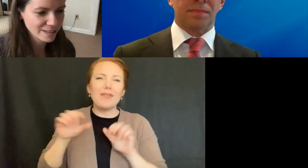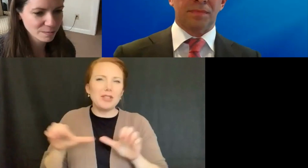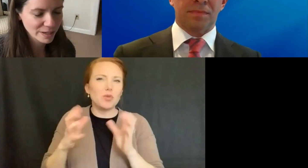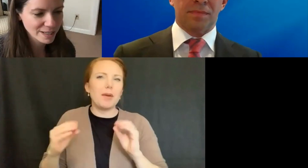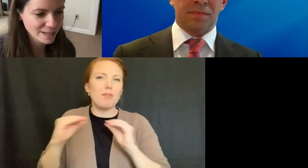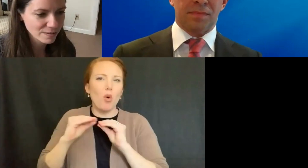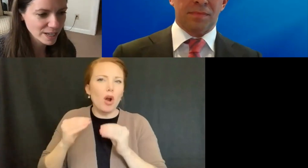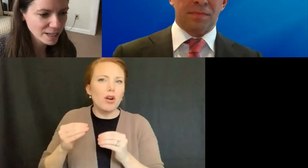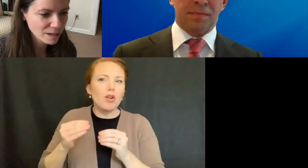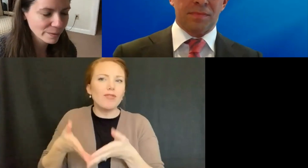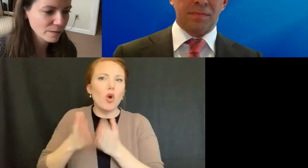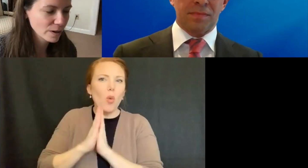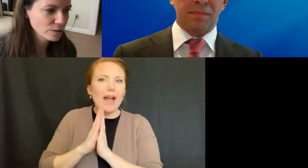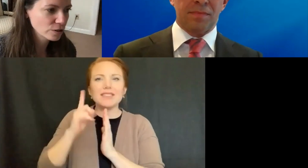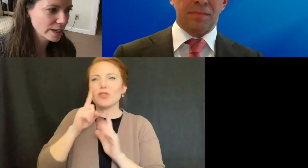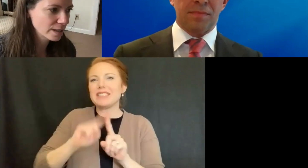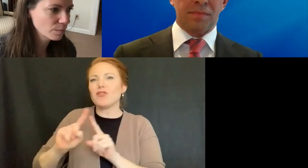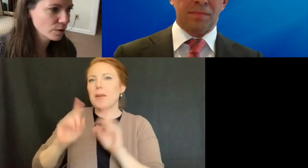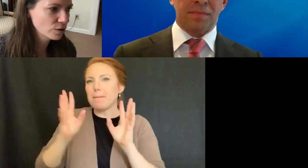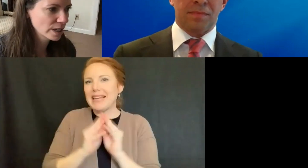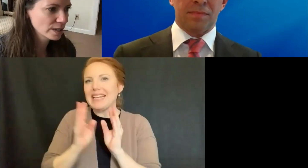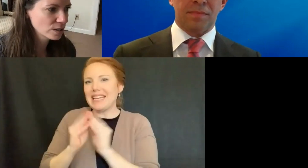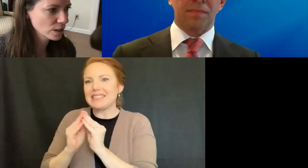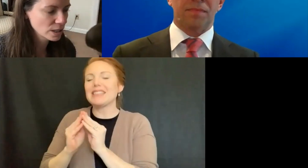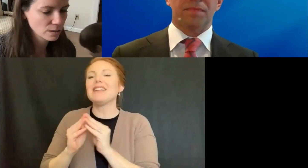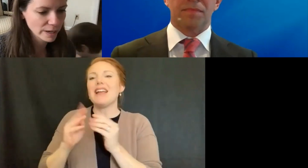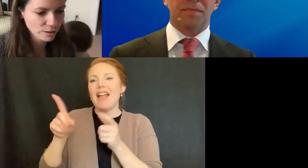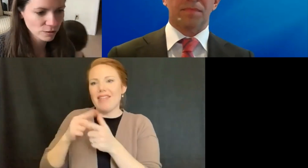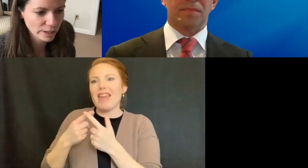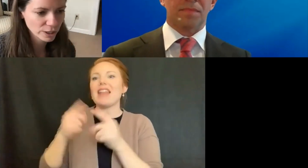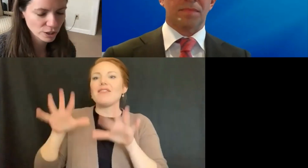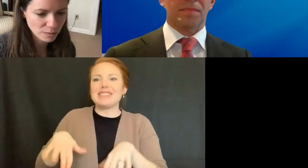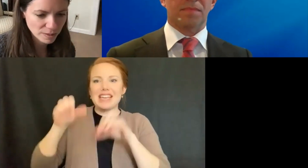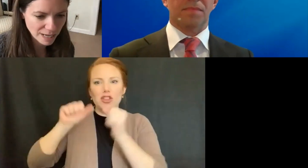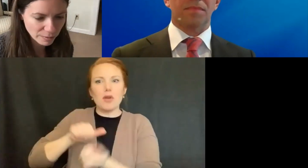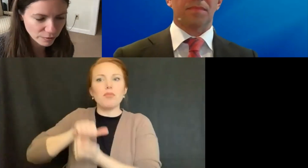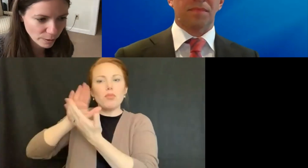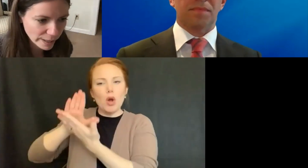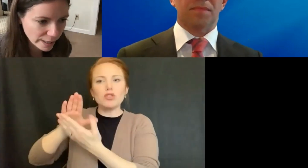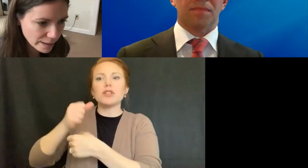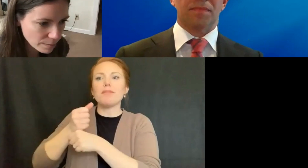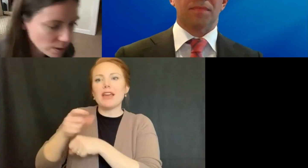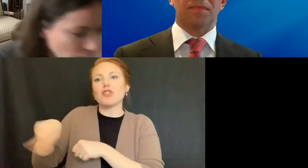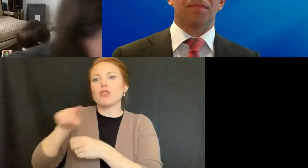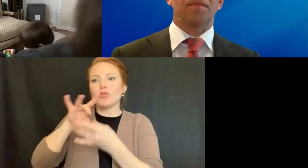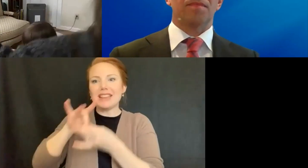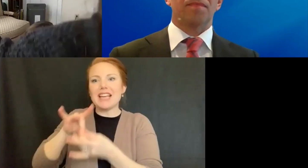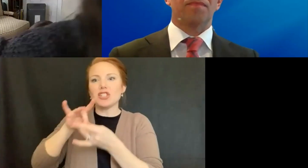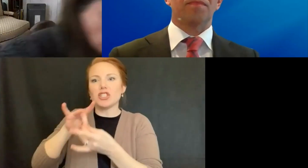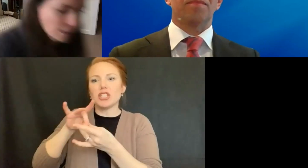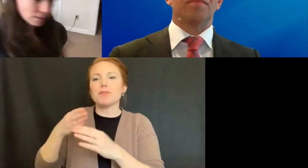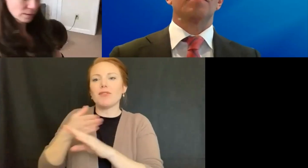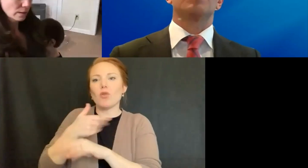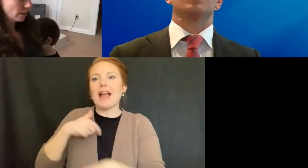meetings that I've taken, but I've also taken the approach that it's good to make those relationships now before I need them.